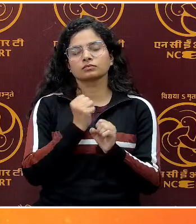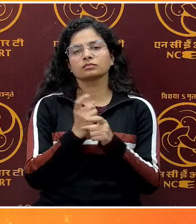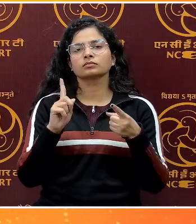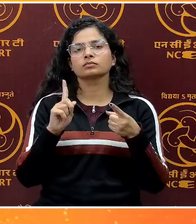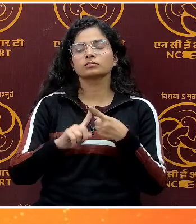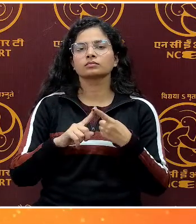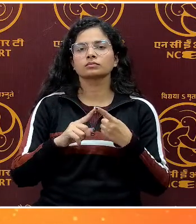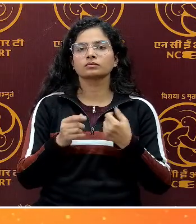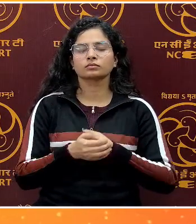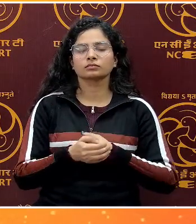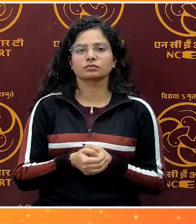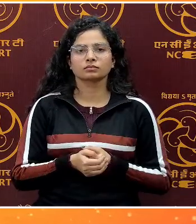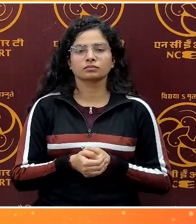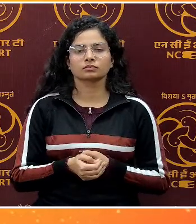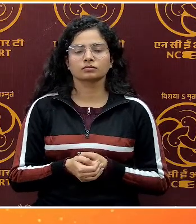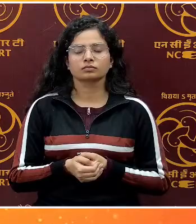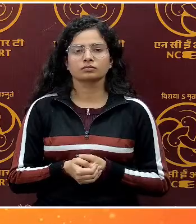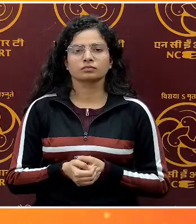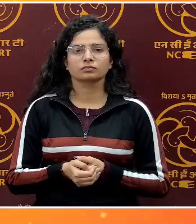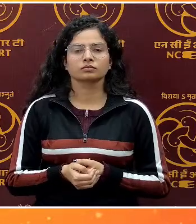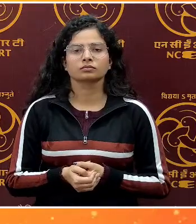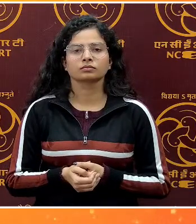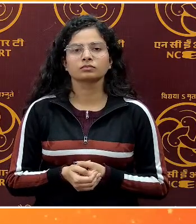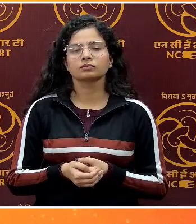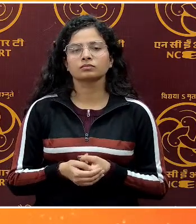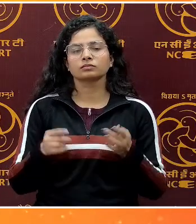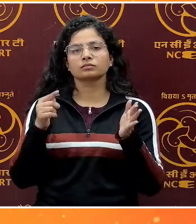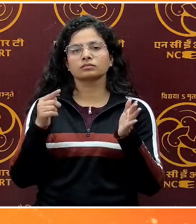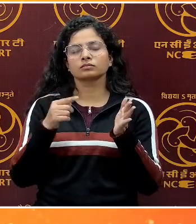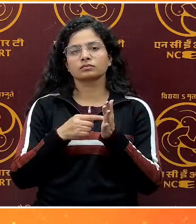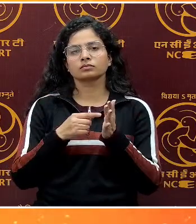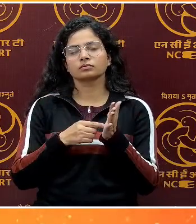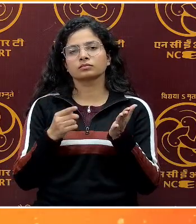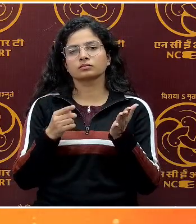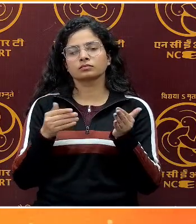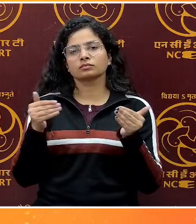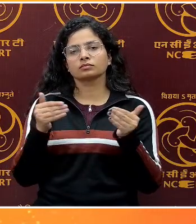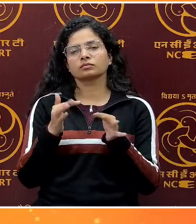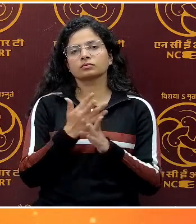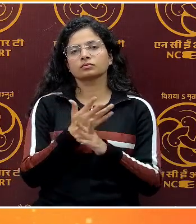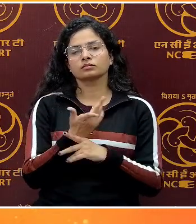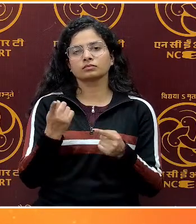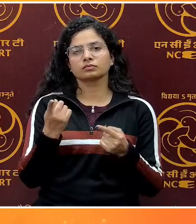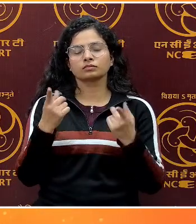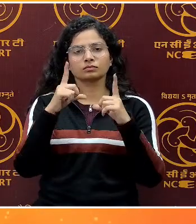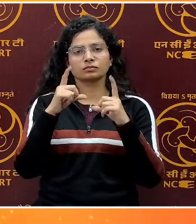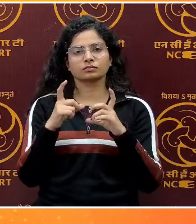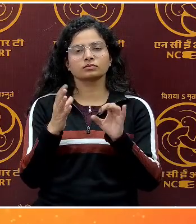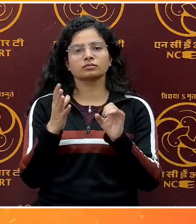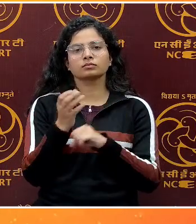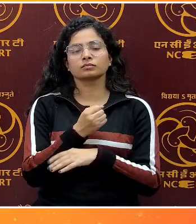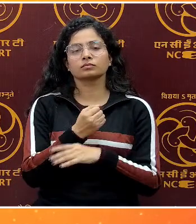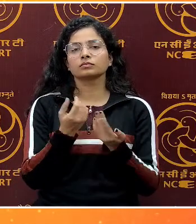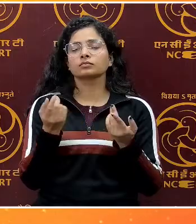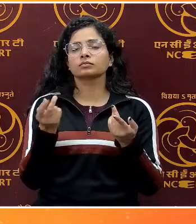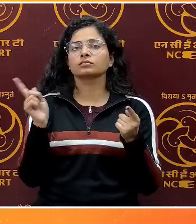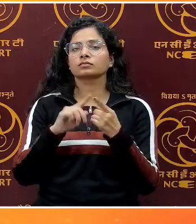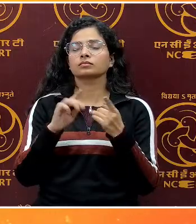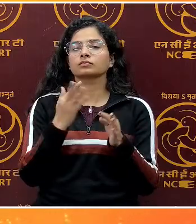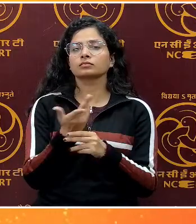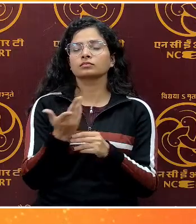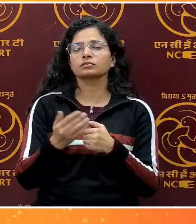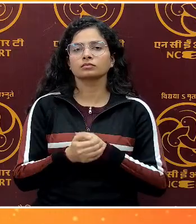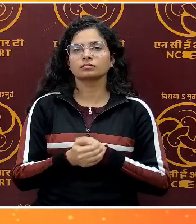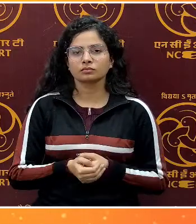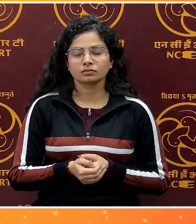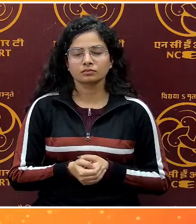rays are extended back and at a point they are meeting and we get an image. But exactly what is happening,